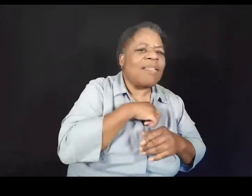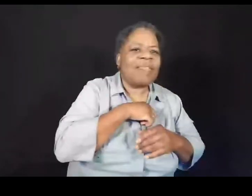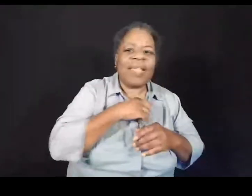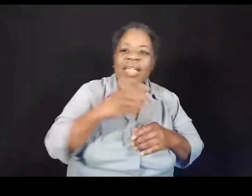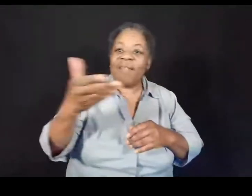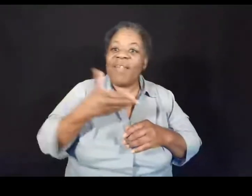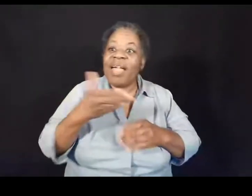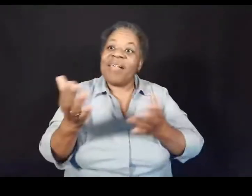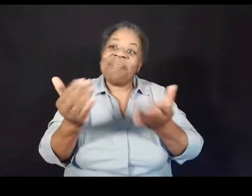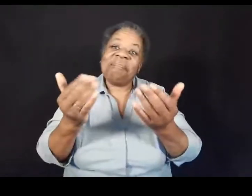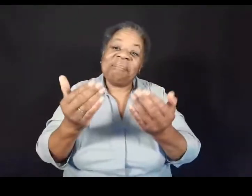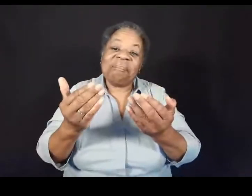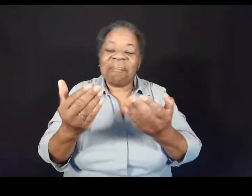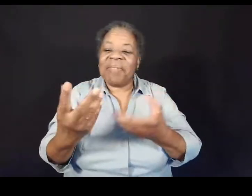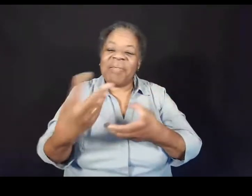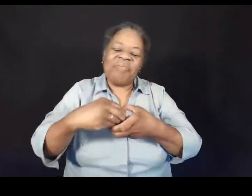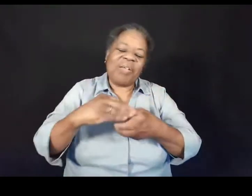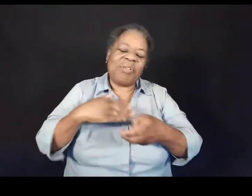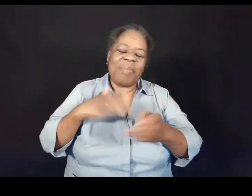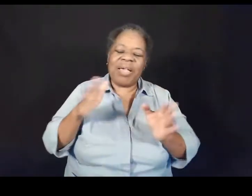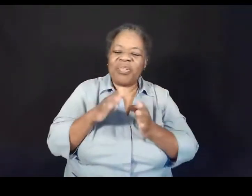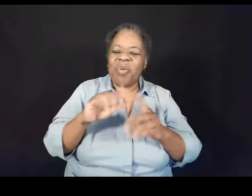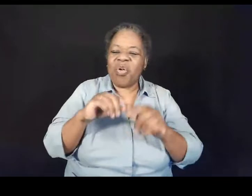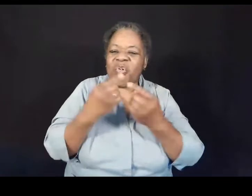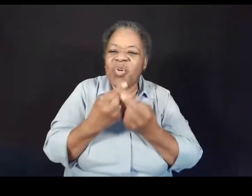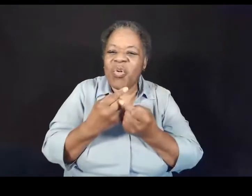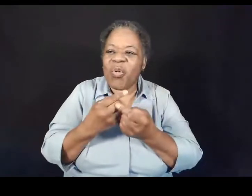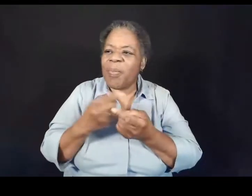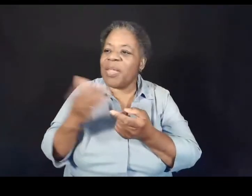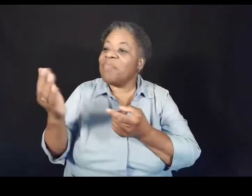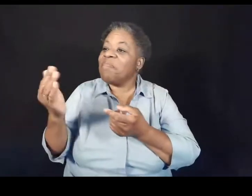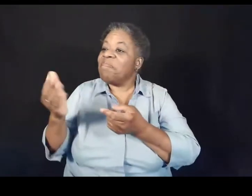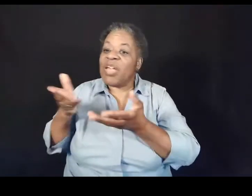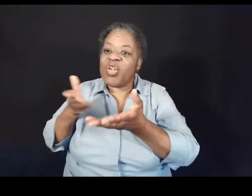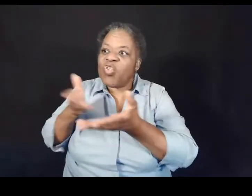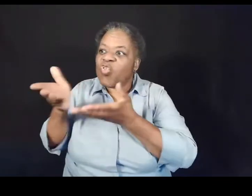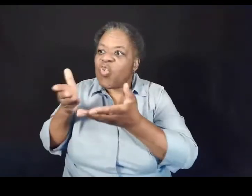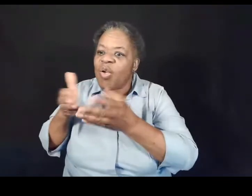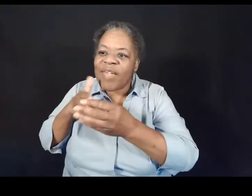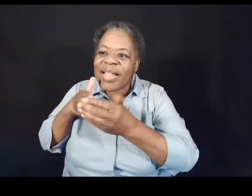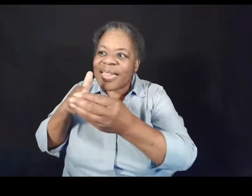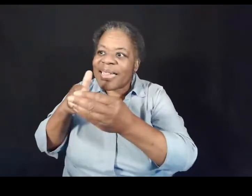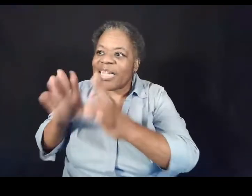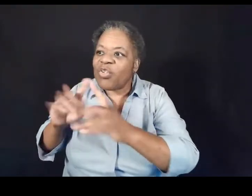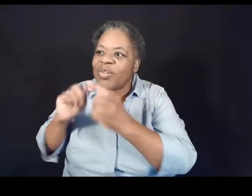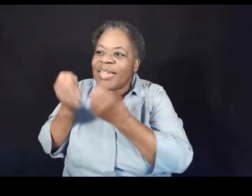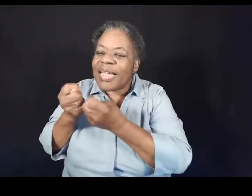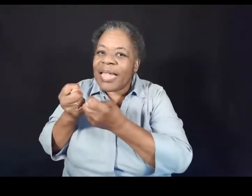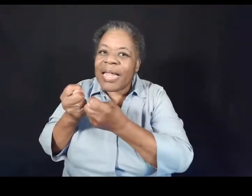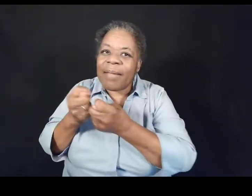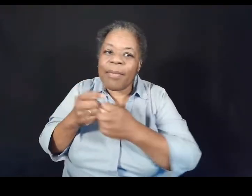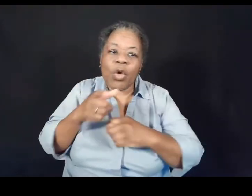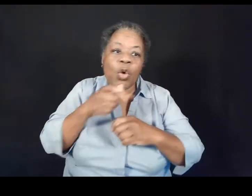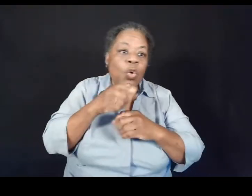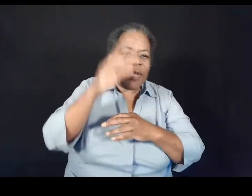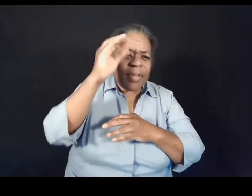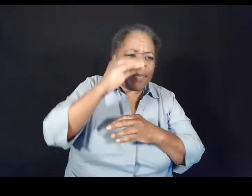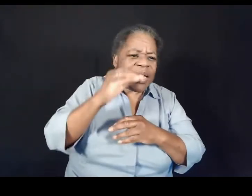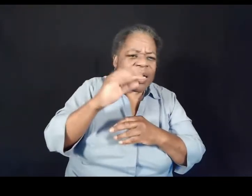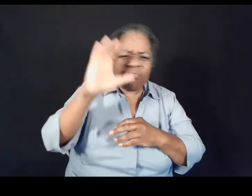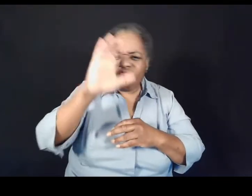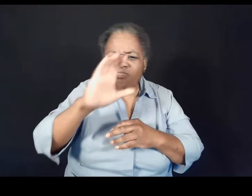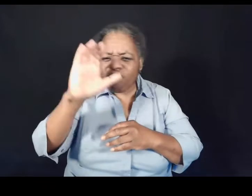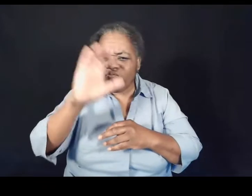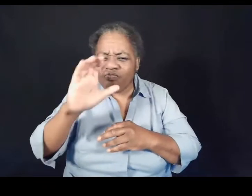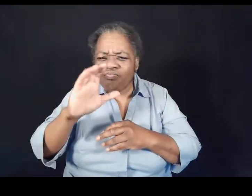group, or who we ask to serve on leadership teams, or whose opinion we seek out when we're making